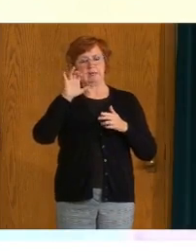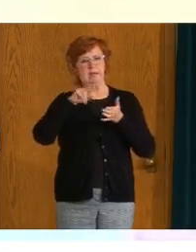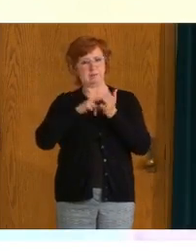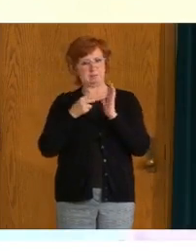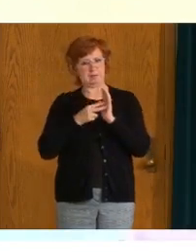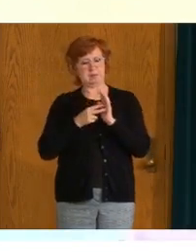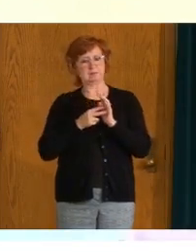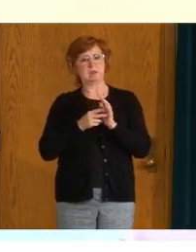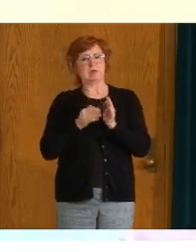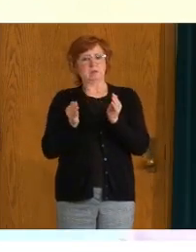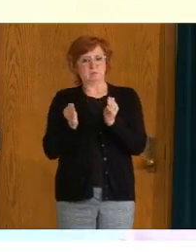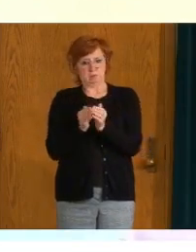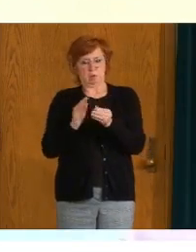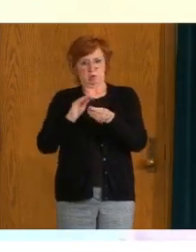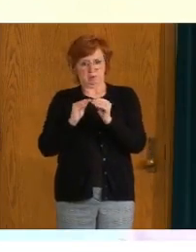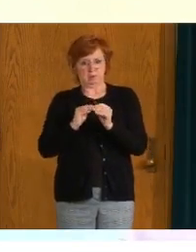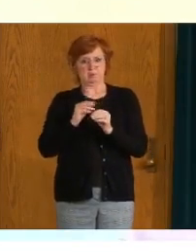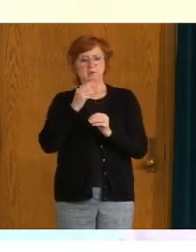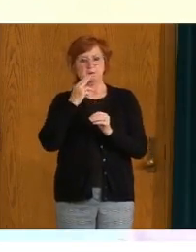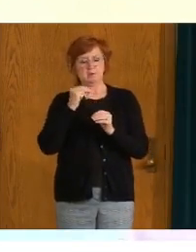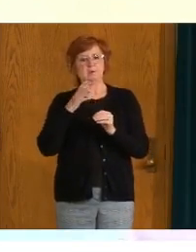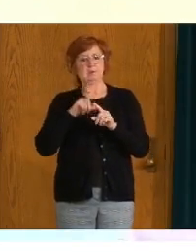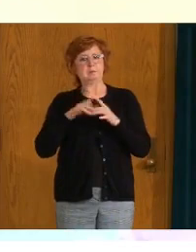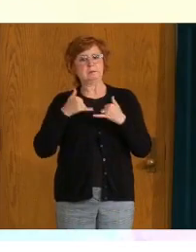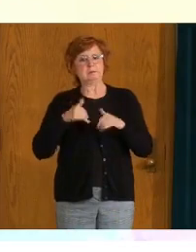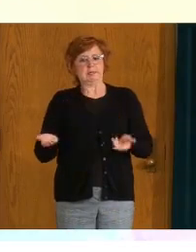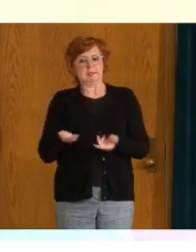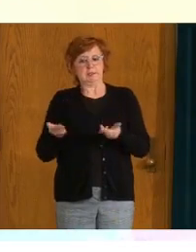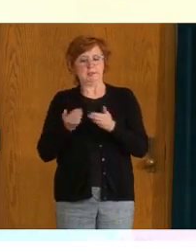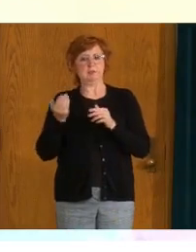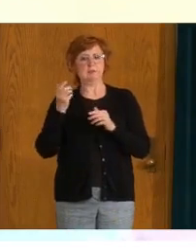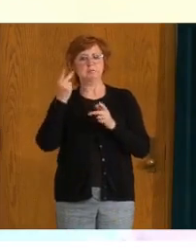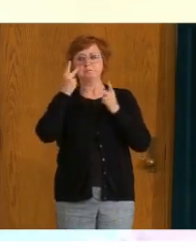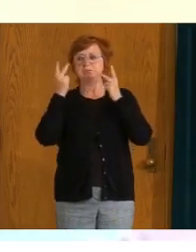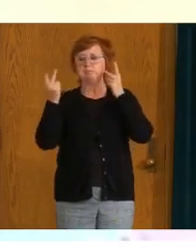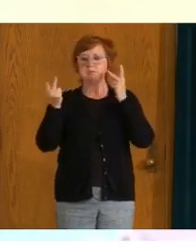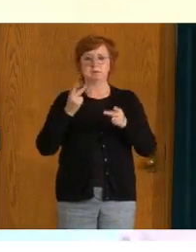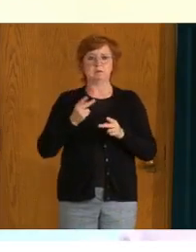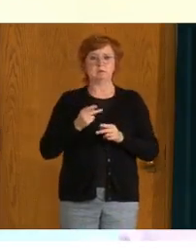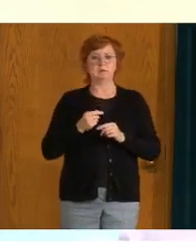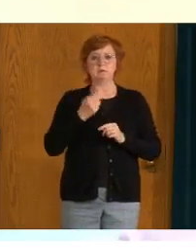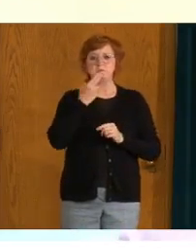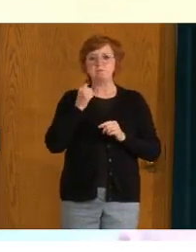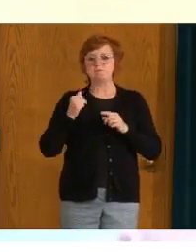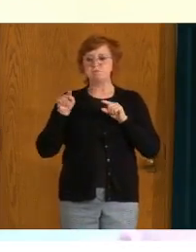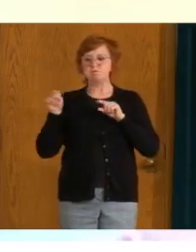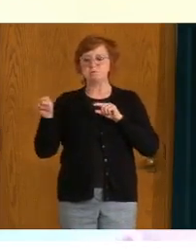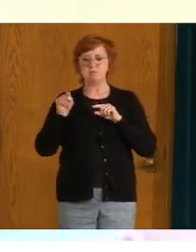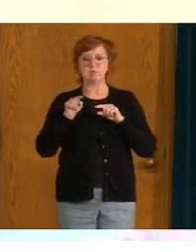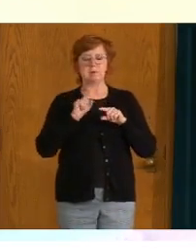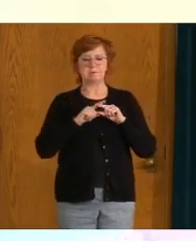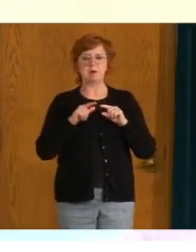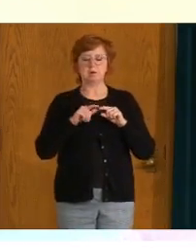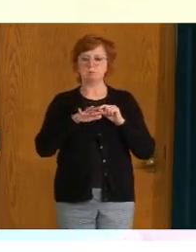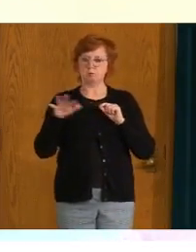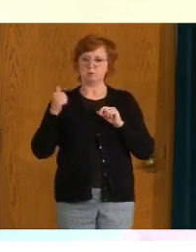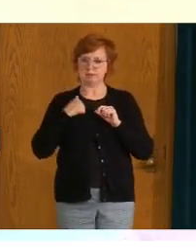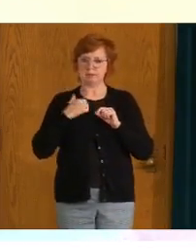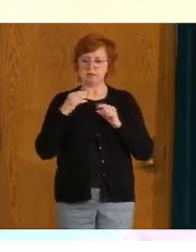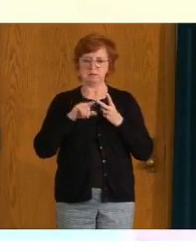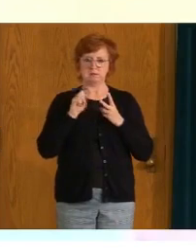Canada. And then how do we live with that? And so what we are already seeing with our improving vaccination numbers and despite variants is that when